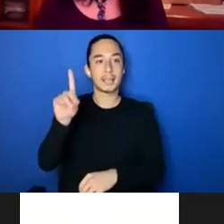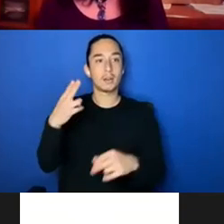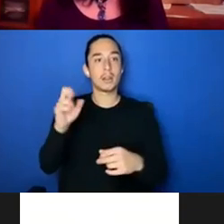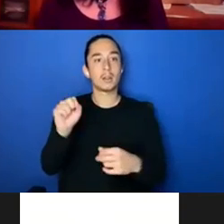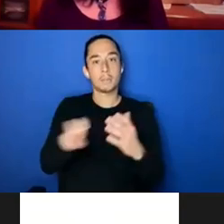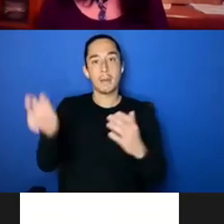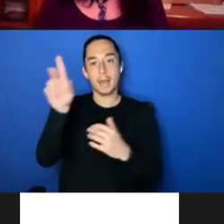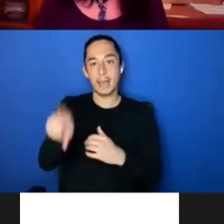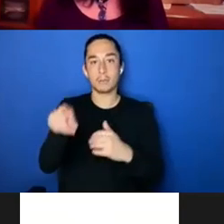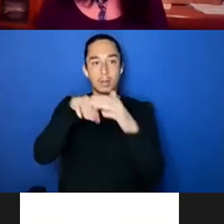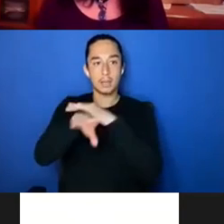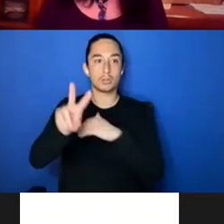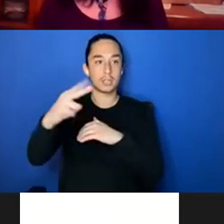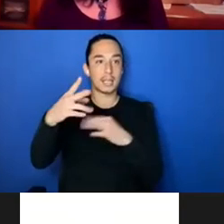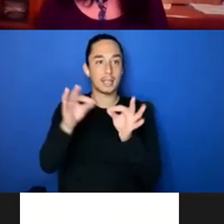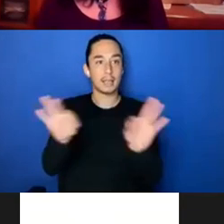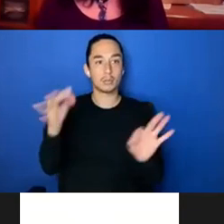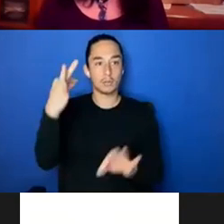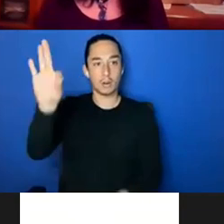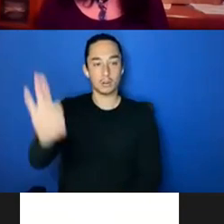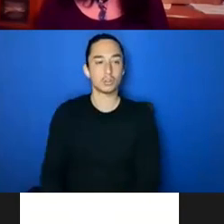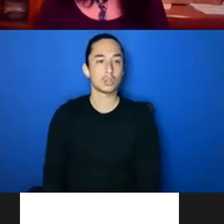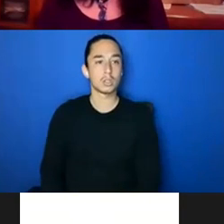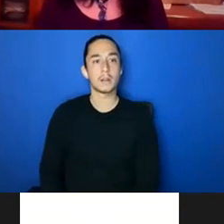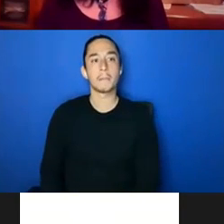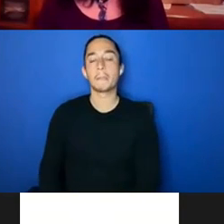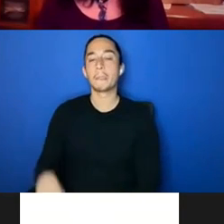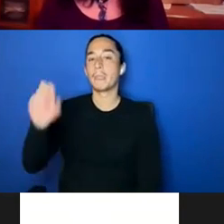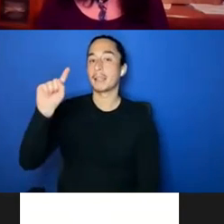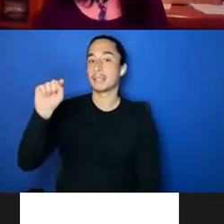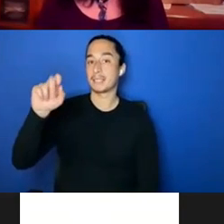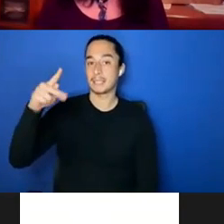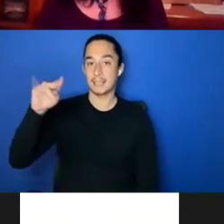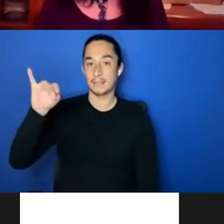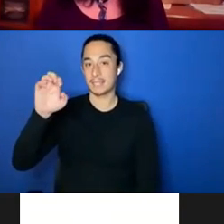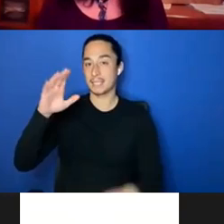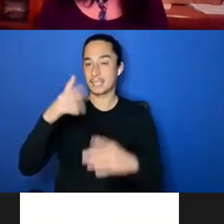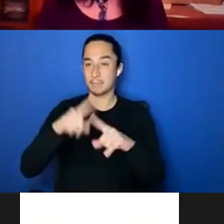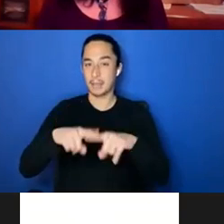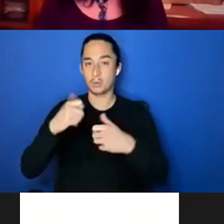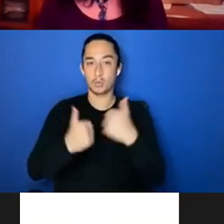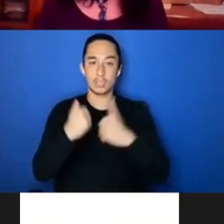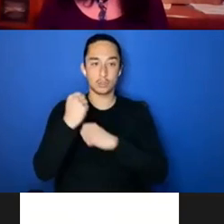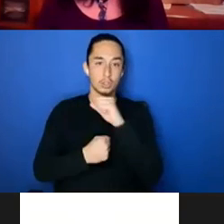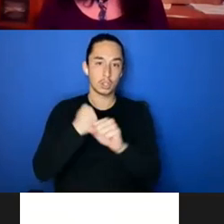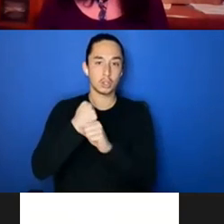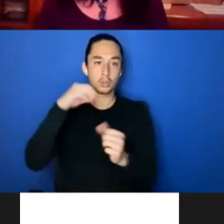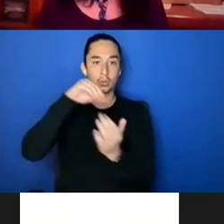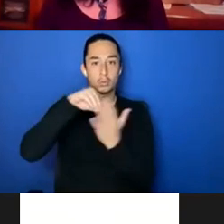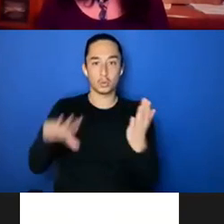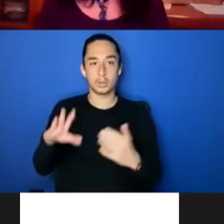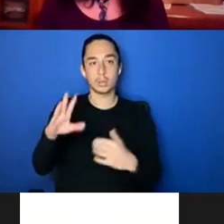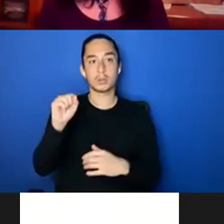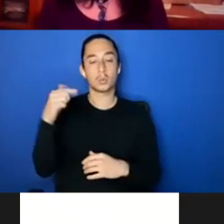would need to enter a second language in French? Stephanie, it depends on the year that the student is in. So